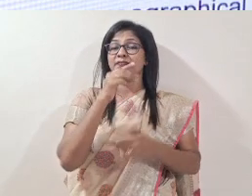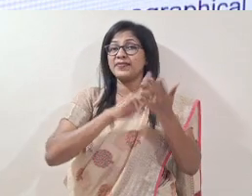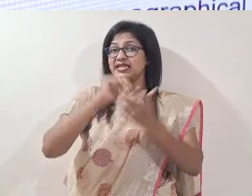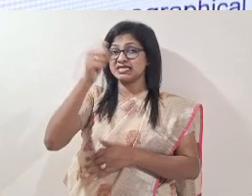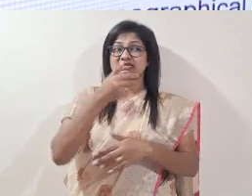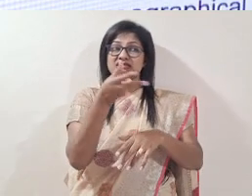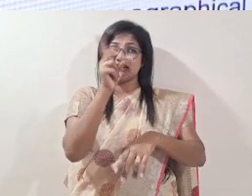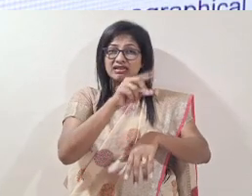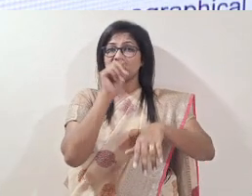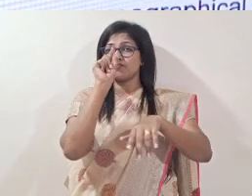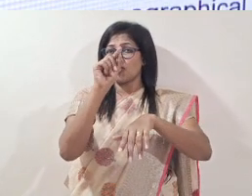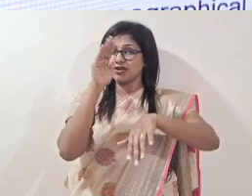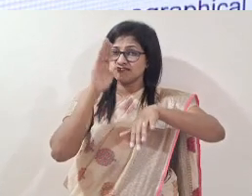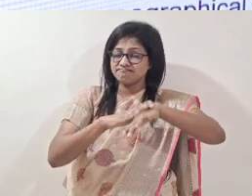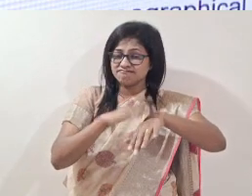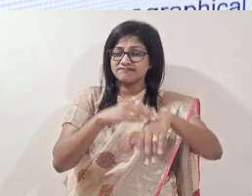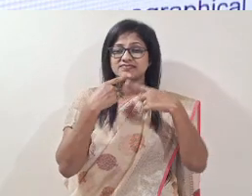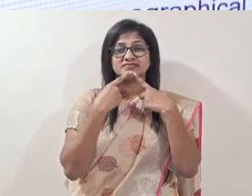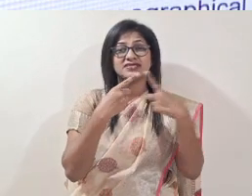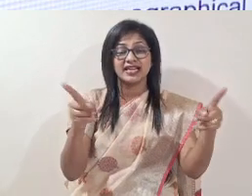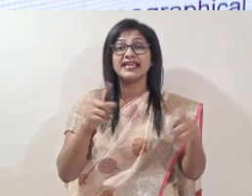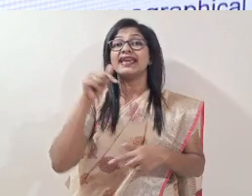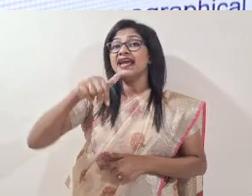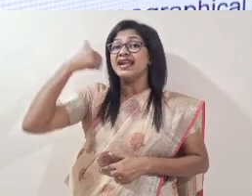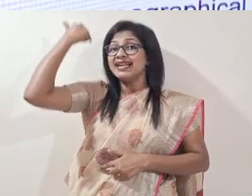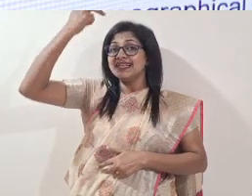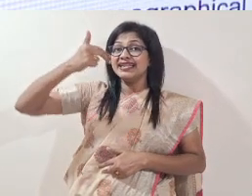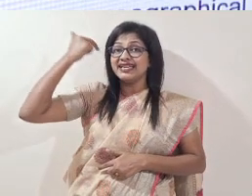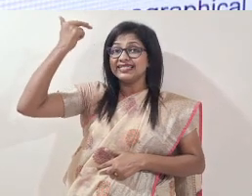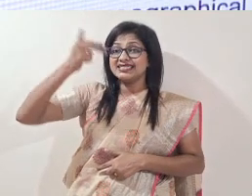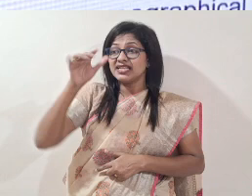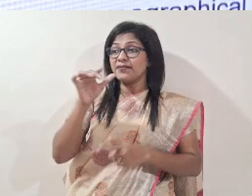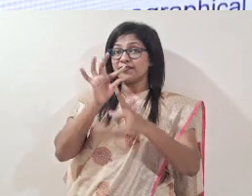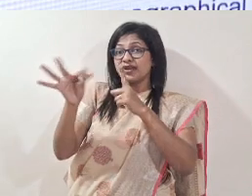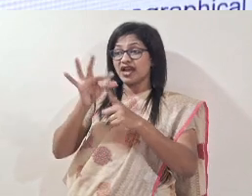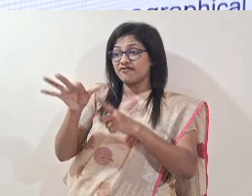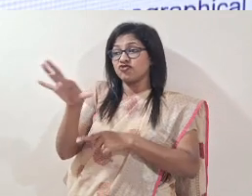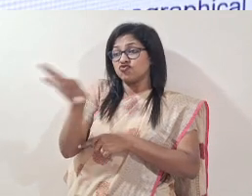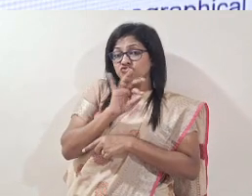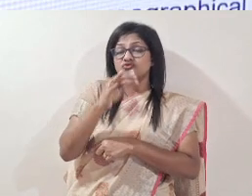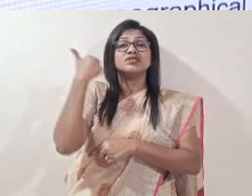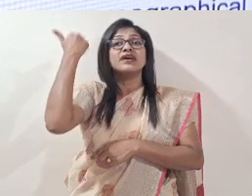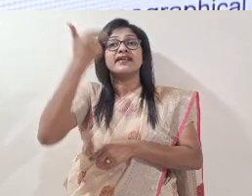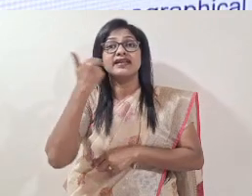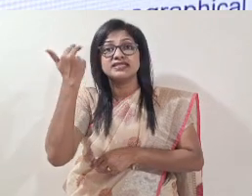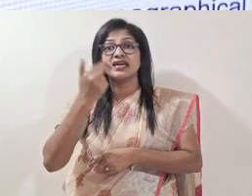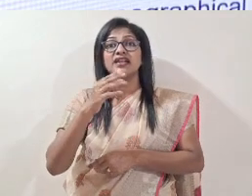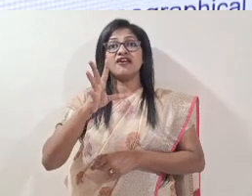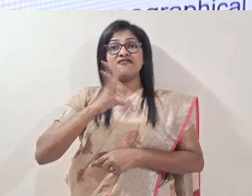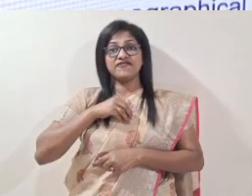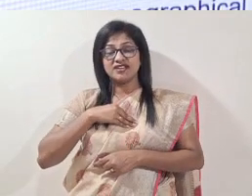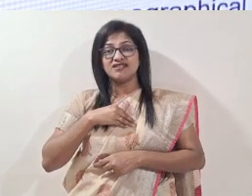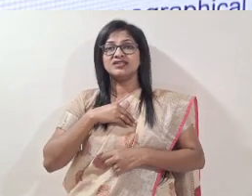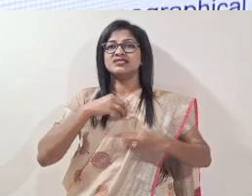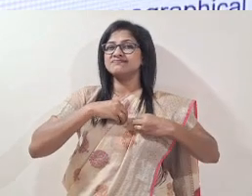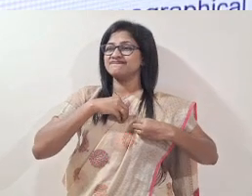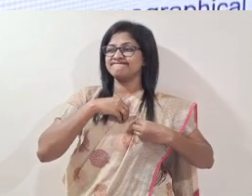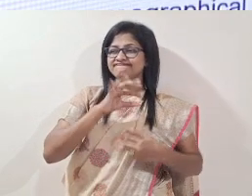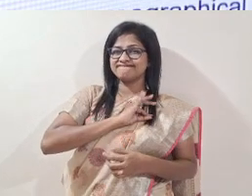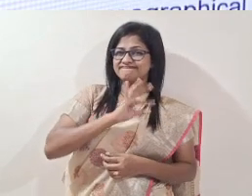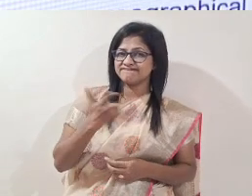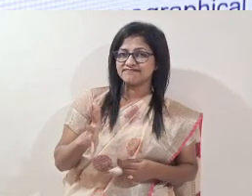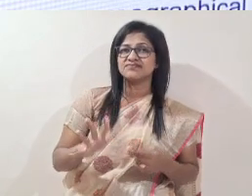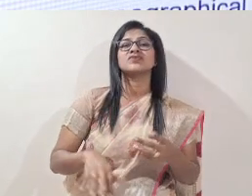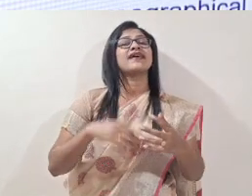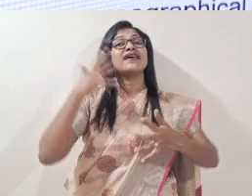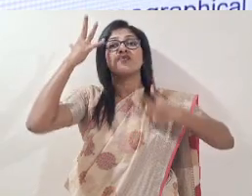like to recounter that point by saying that the reason people will still choose private vehicle is fear, guilt, and anxiety.